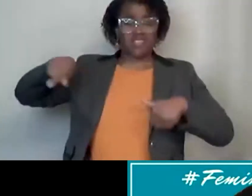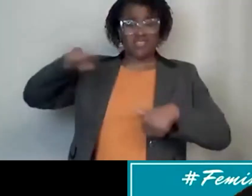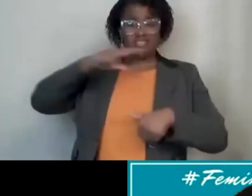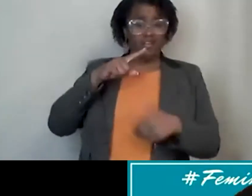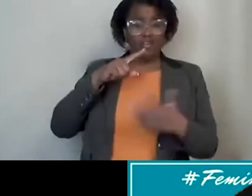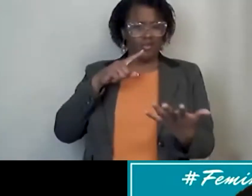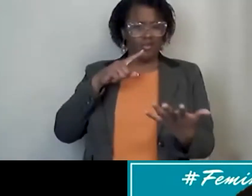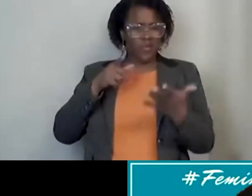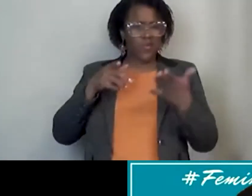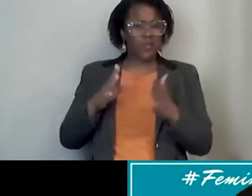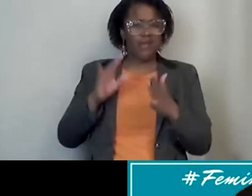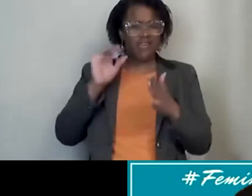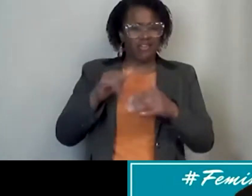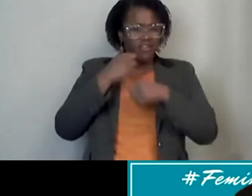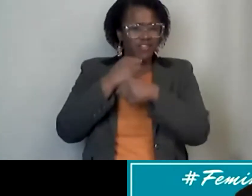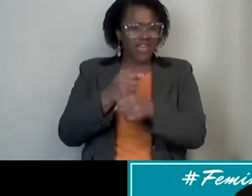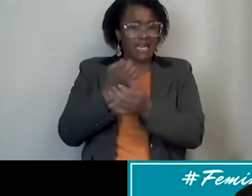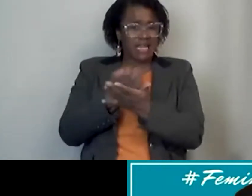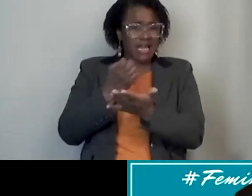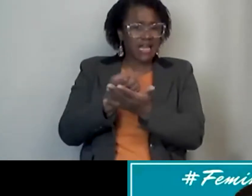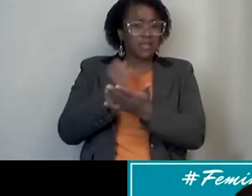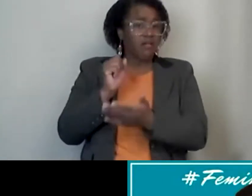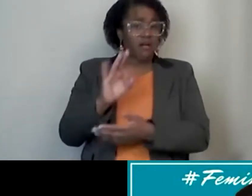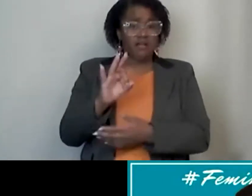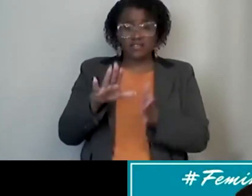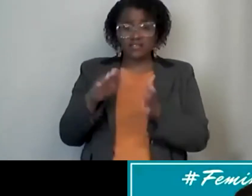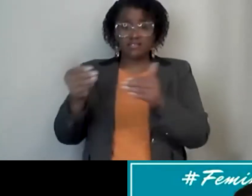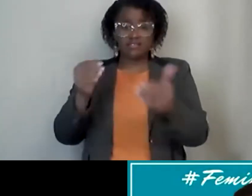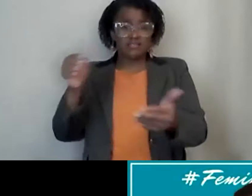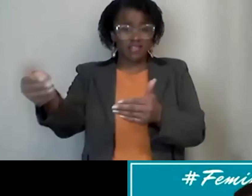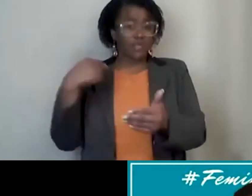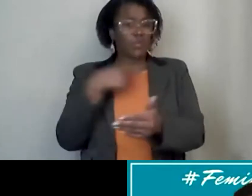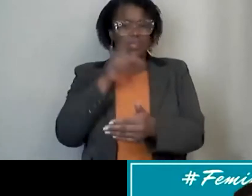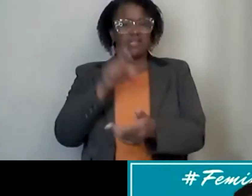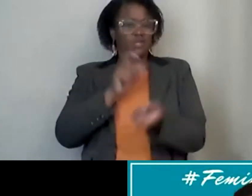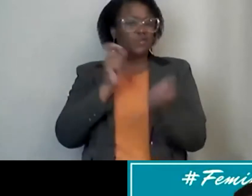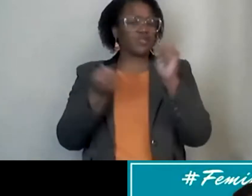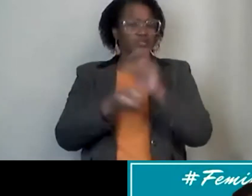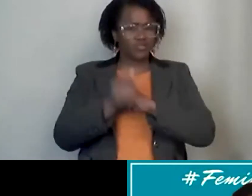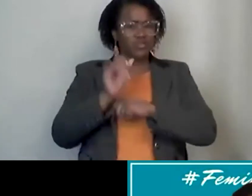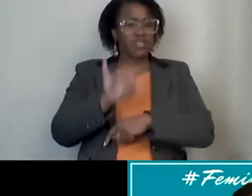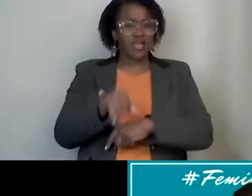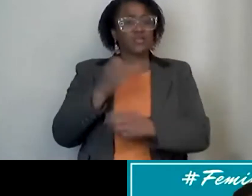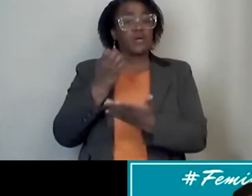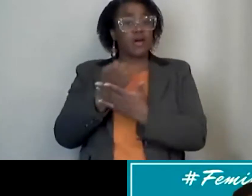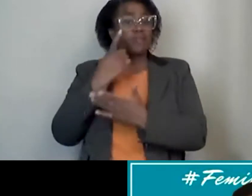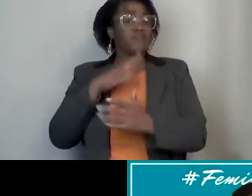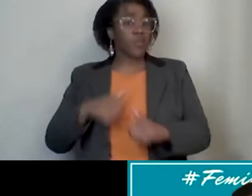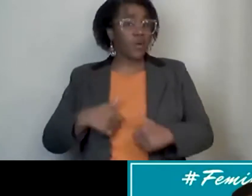that create an economy of death. And we need to reverse that fully into an economy for life,